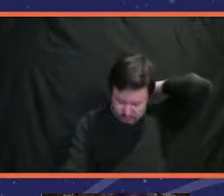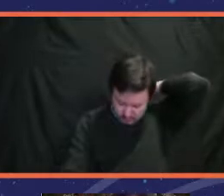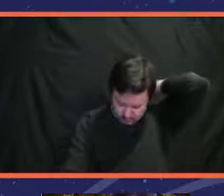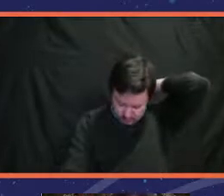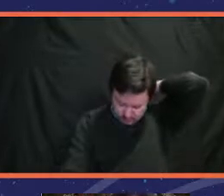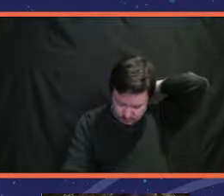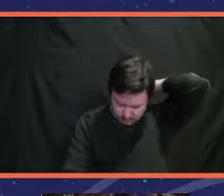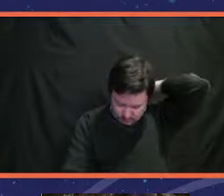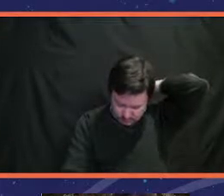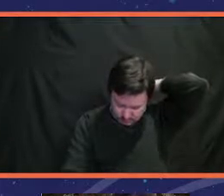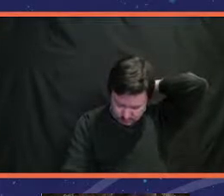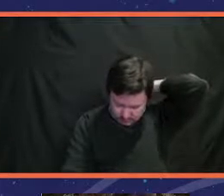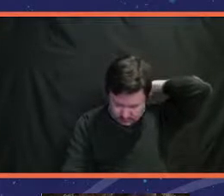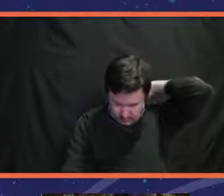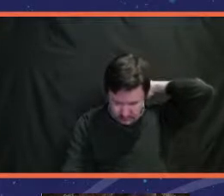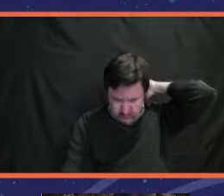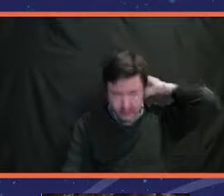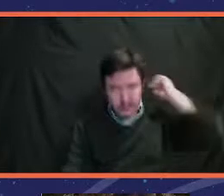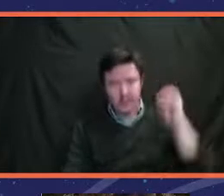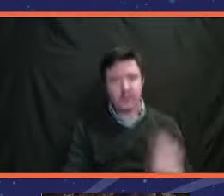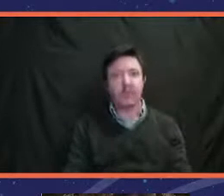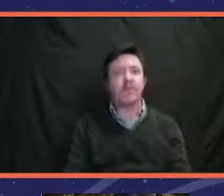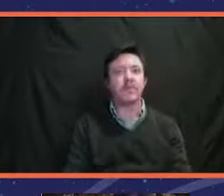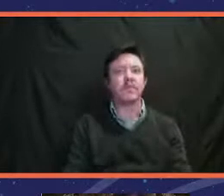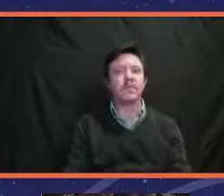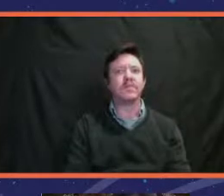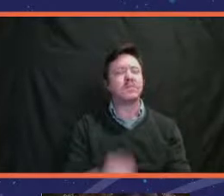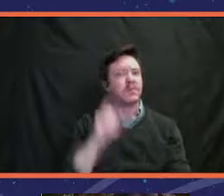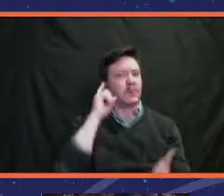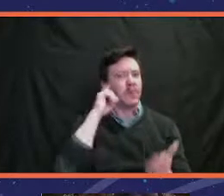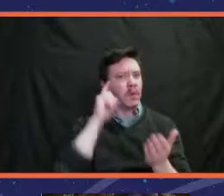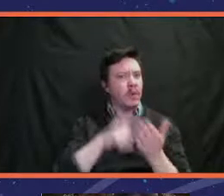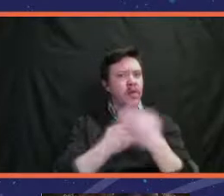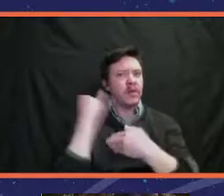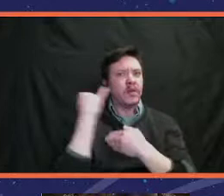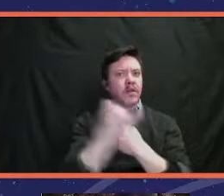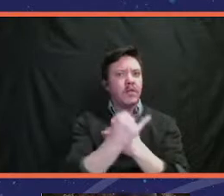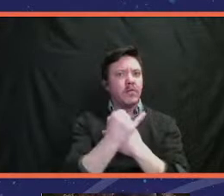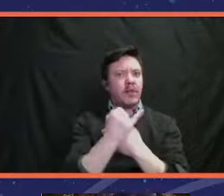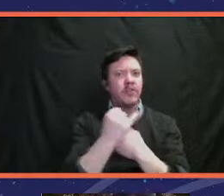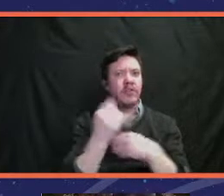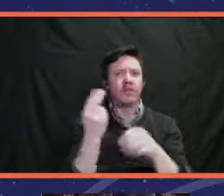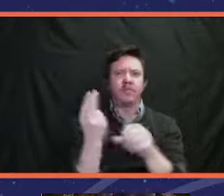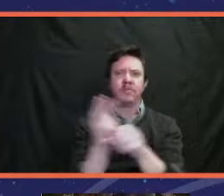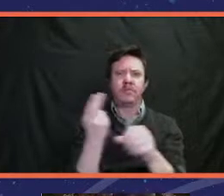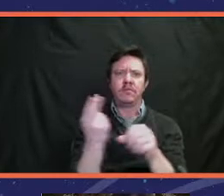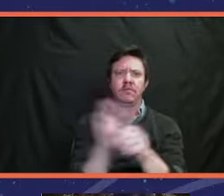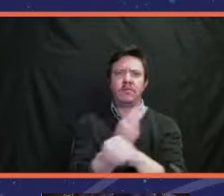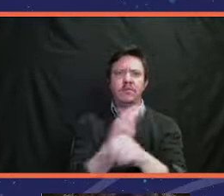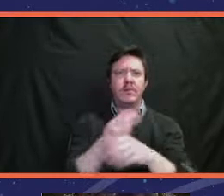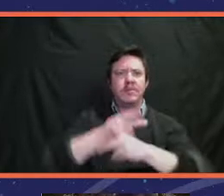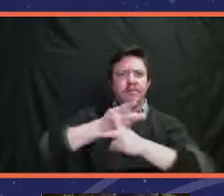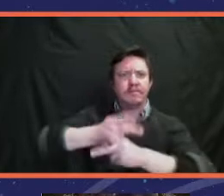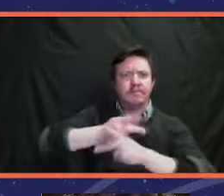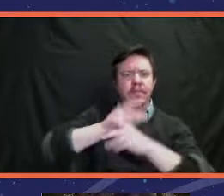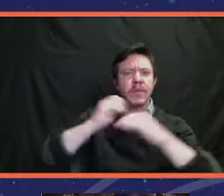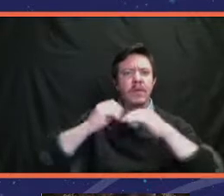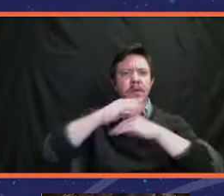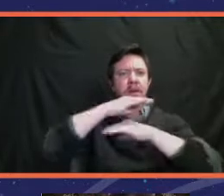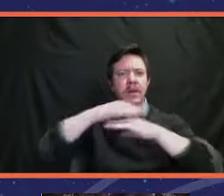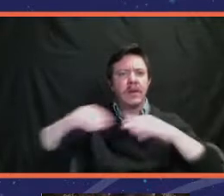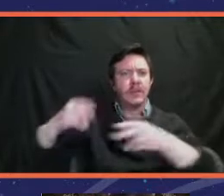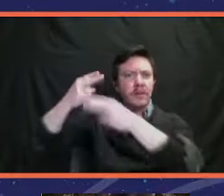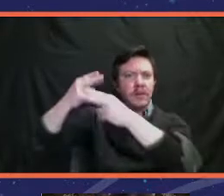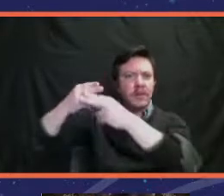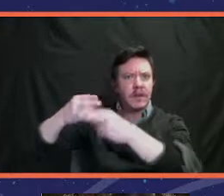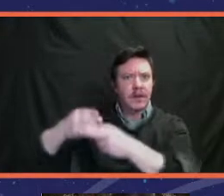So you'll see in the piece that there, you know, we really took care to bring in the indigenous names. Of course, each of these plants has